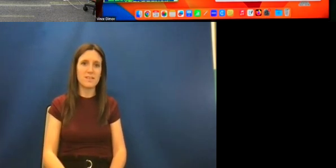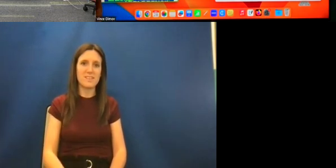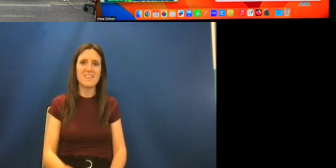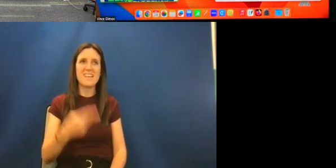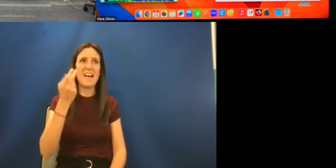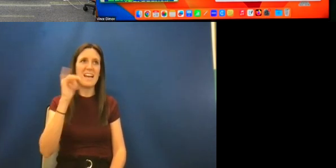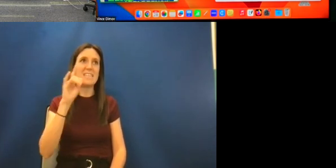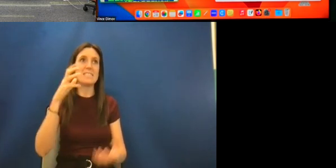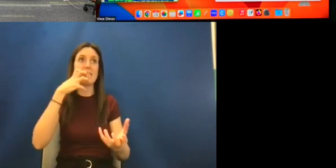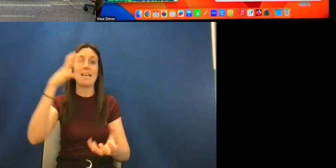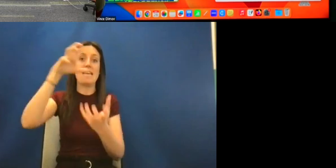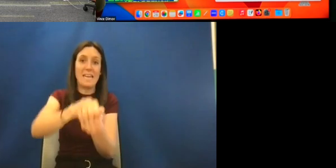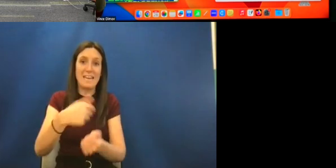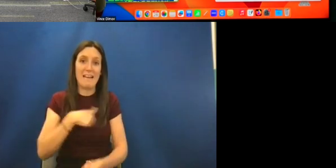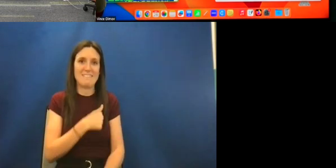eating.